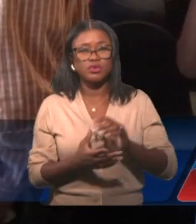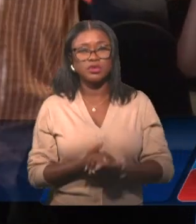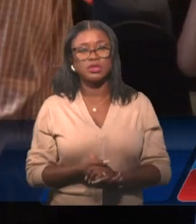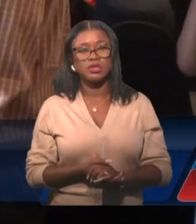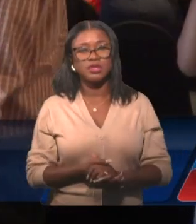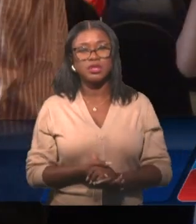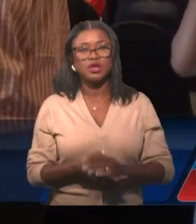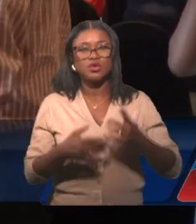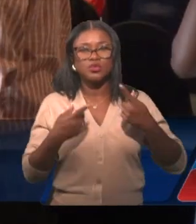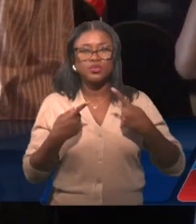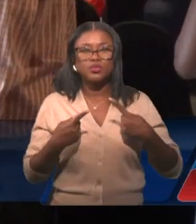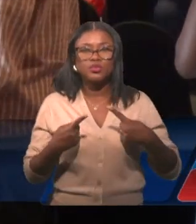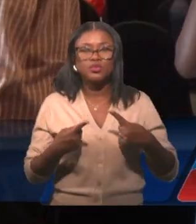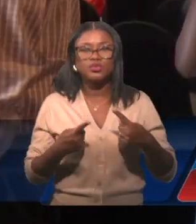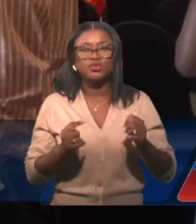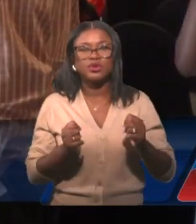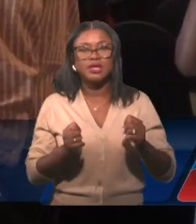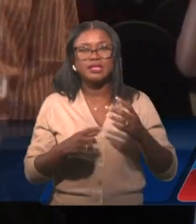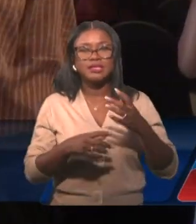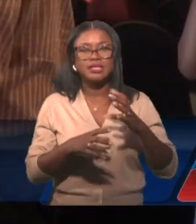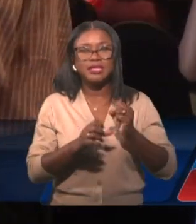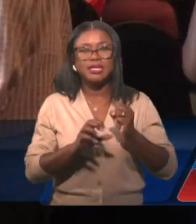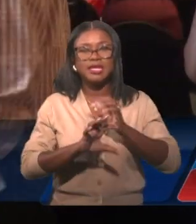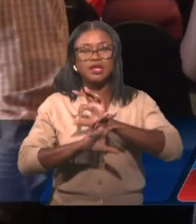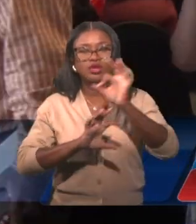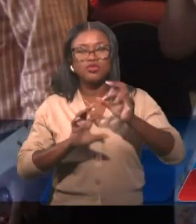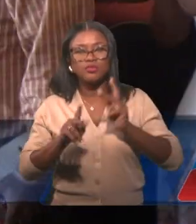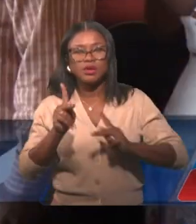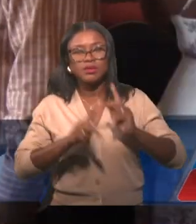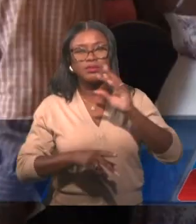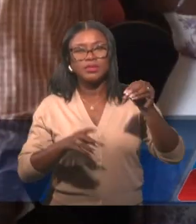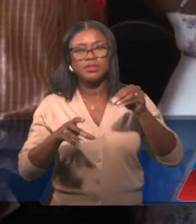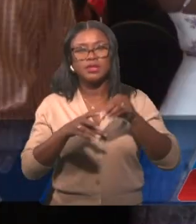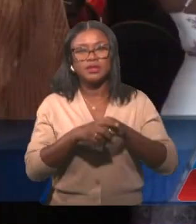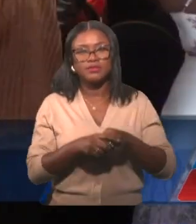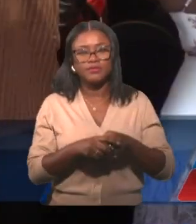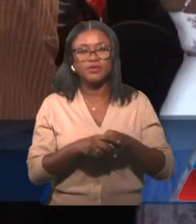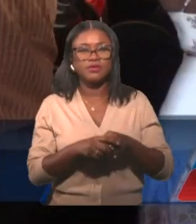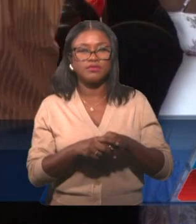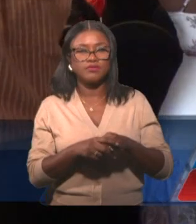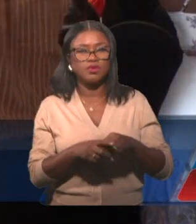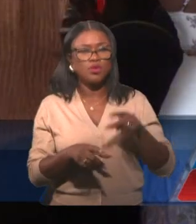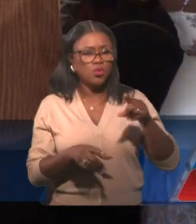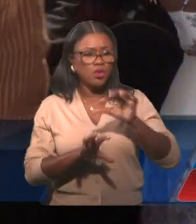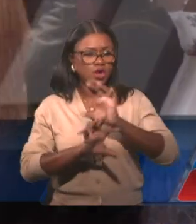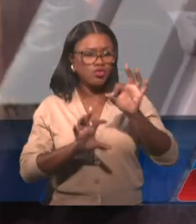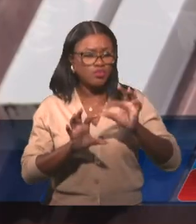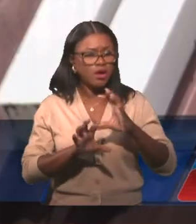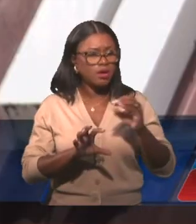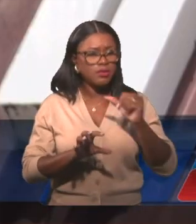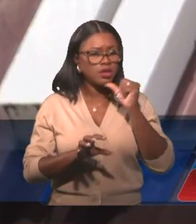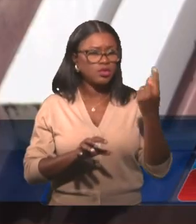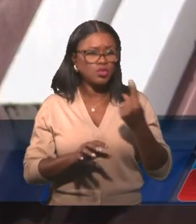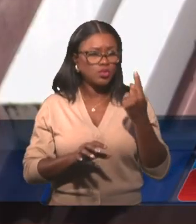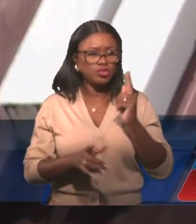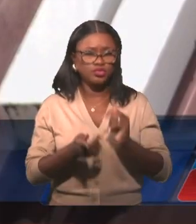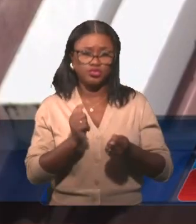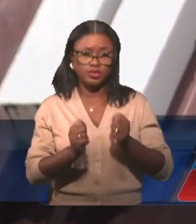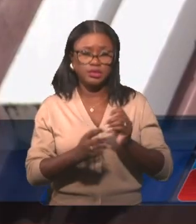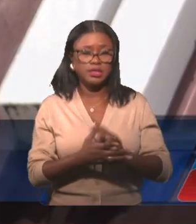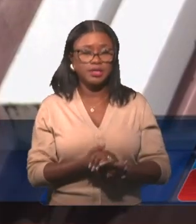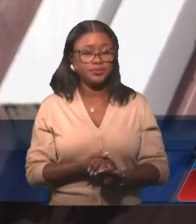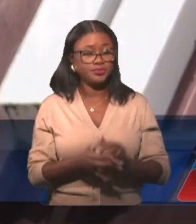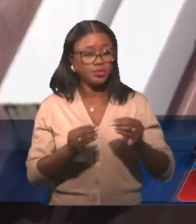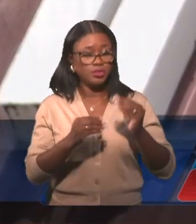And we have tried to get Caribbean people involved because we are a Caribbean company. We are not just Trinidad-based. More than 50%